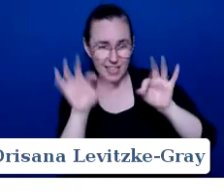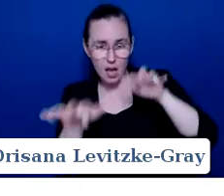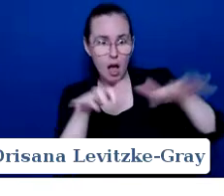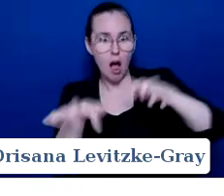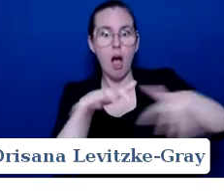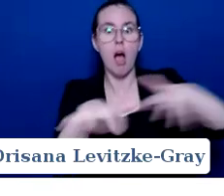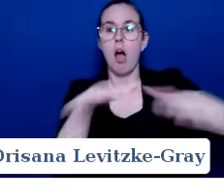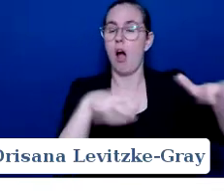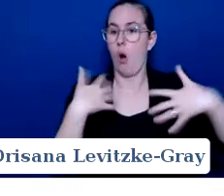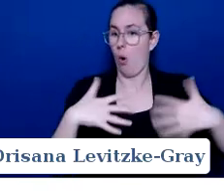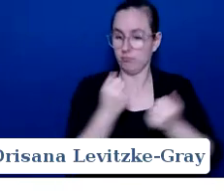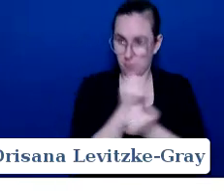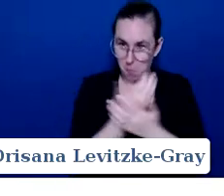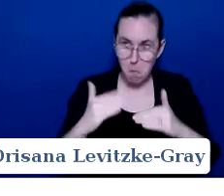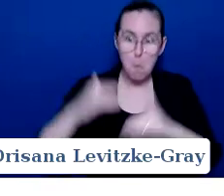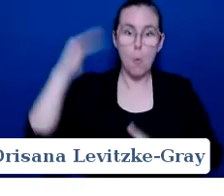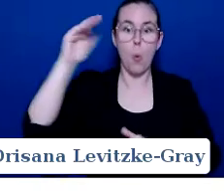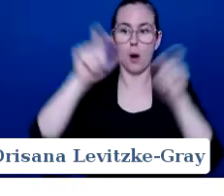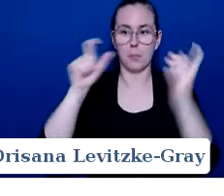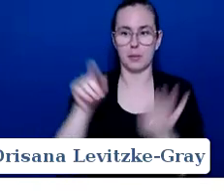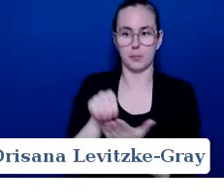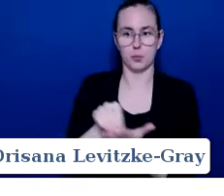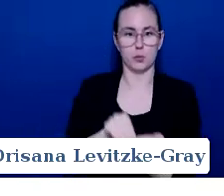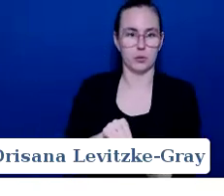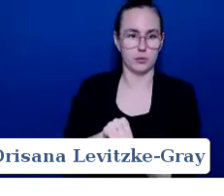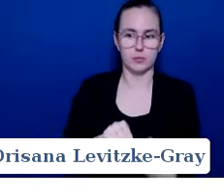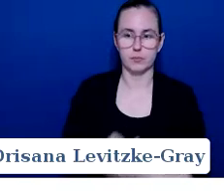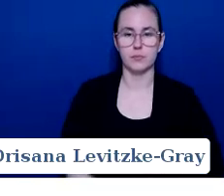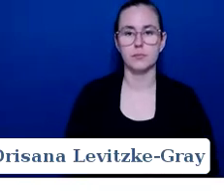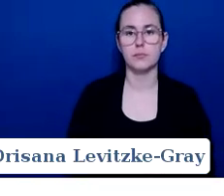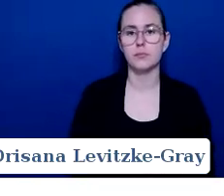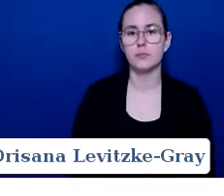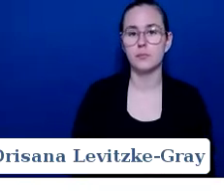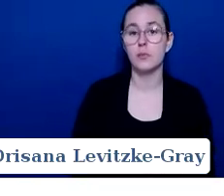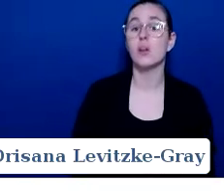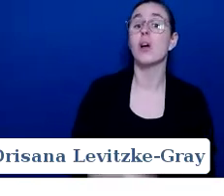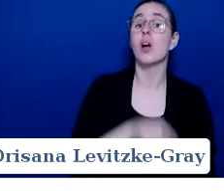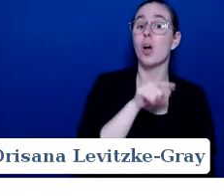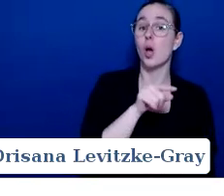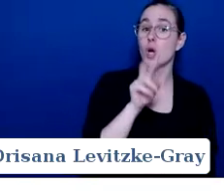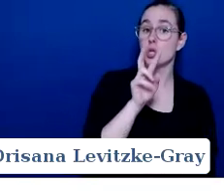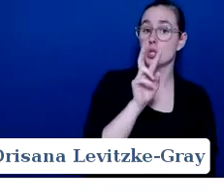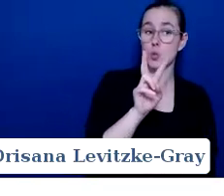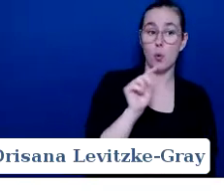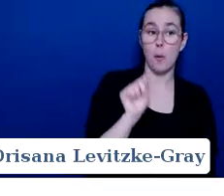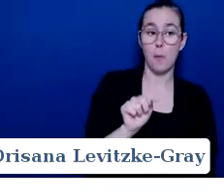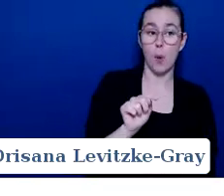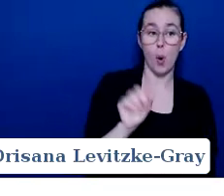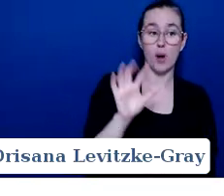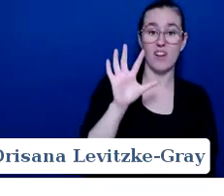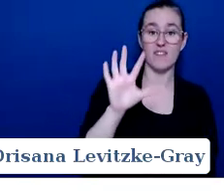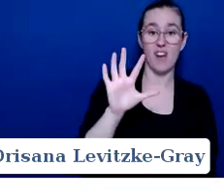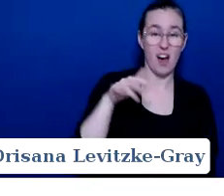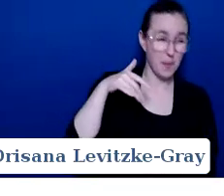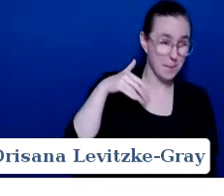and find around to 2.5 million of person with severe disability. And they would like, and they compared it with